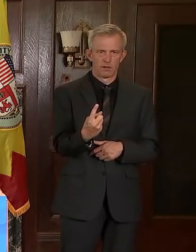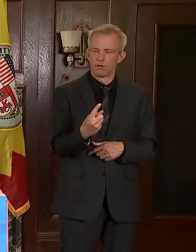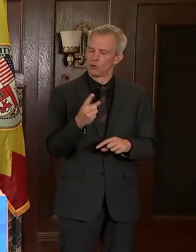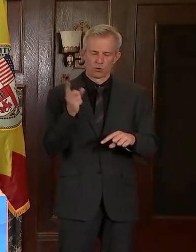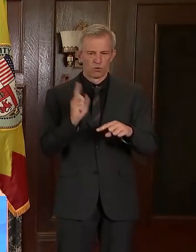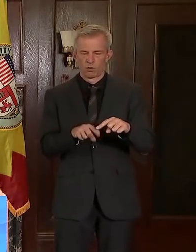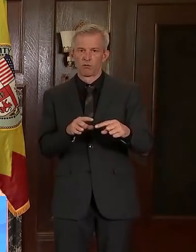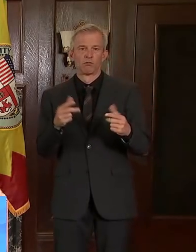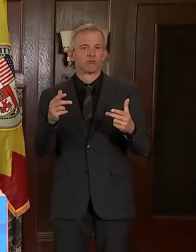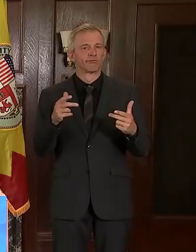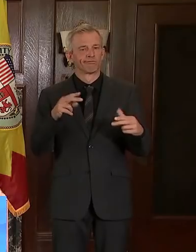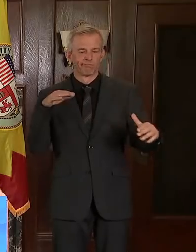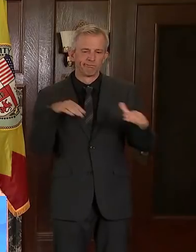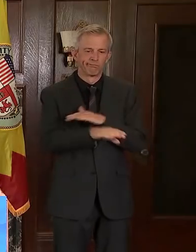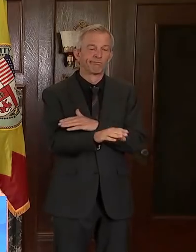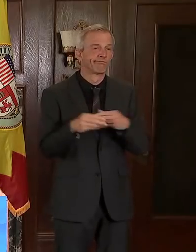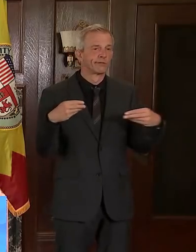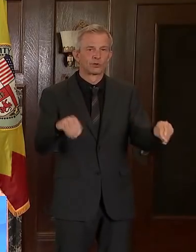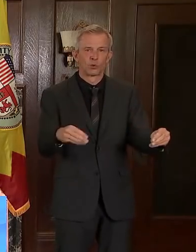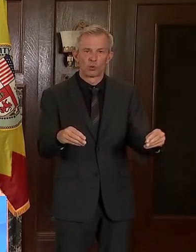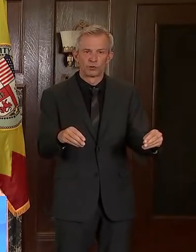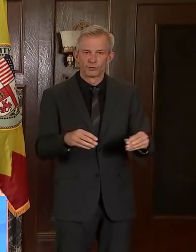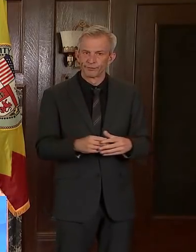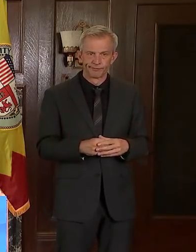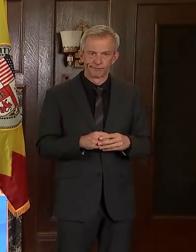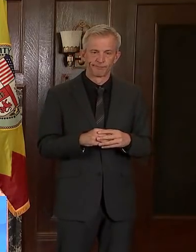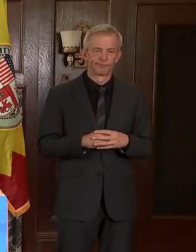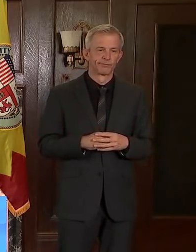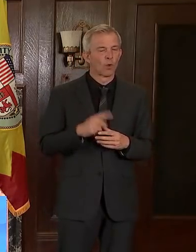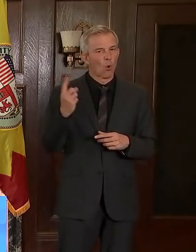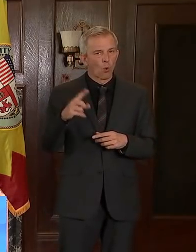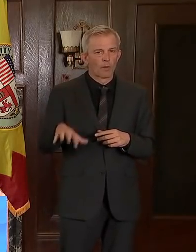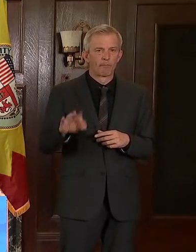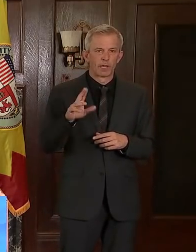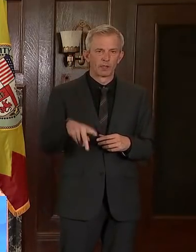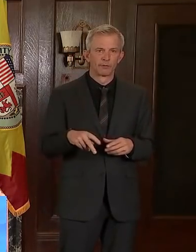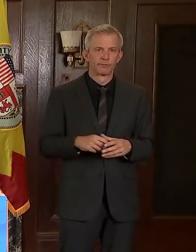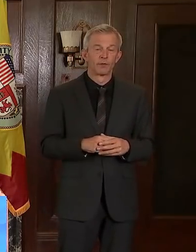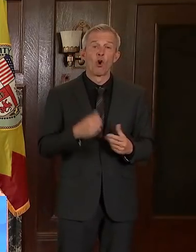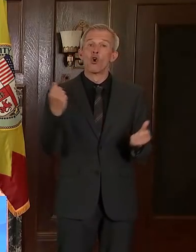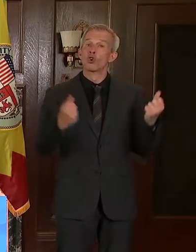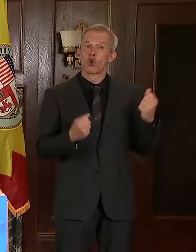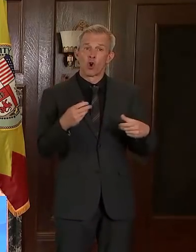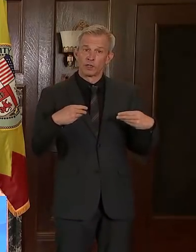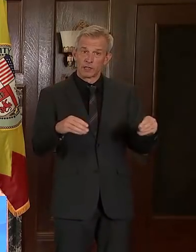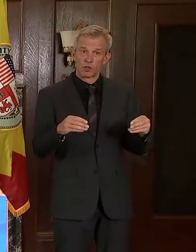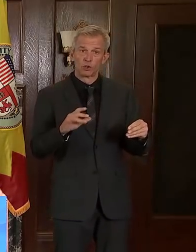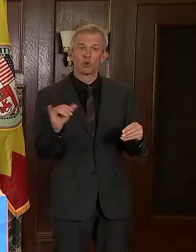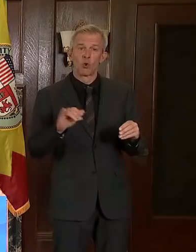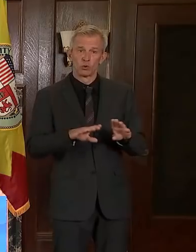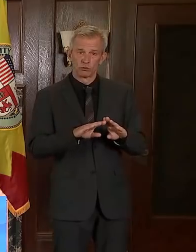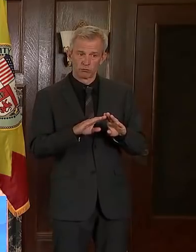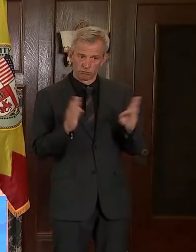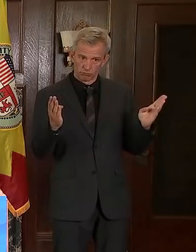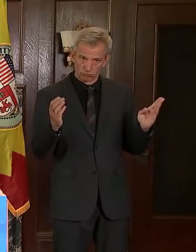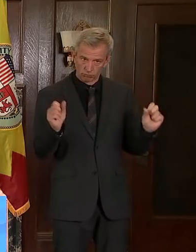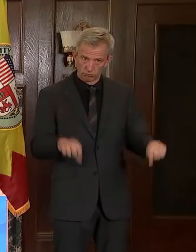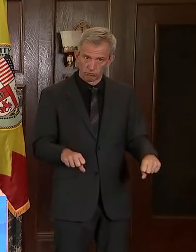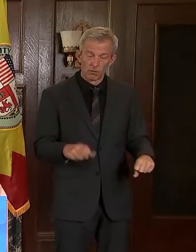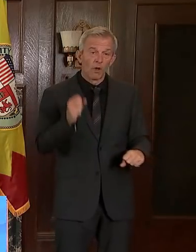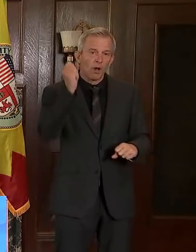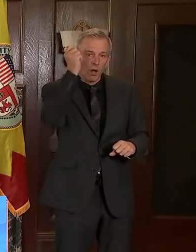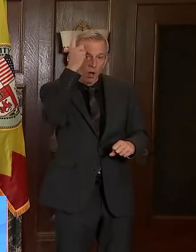those stores at this point. Car dealerships as well, and this is guidance for